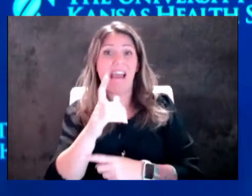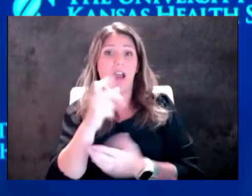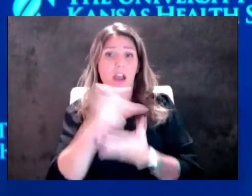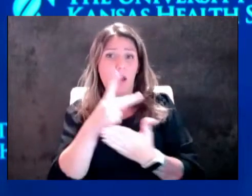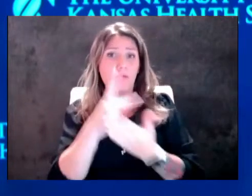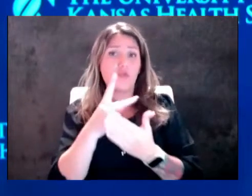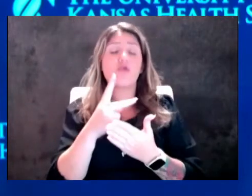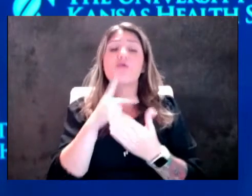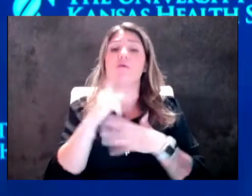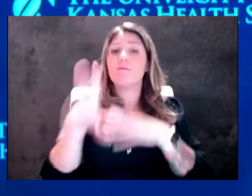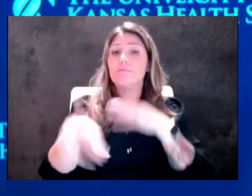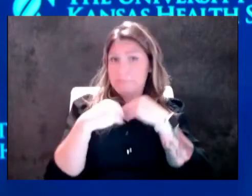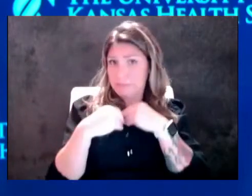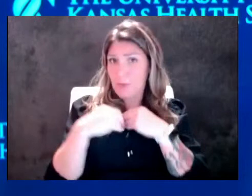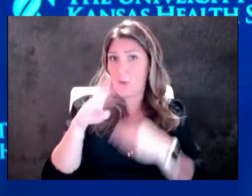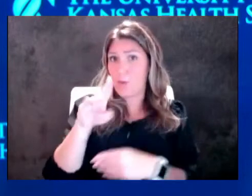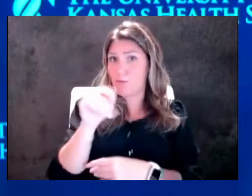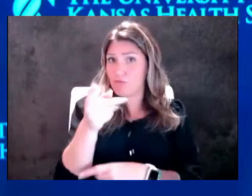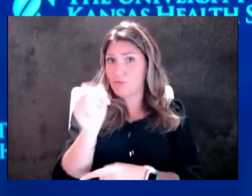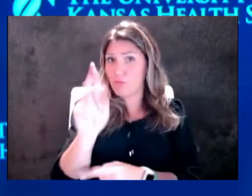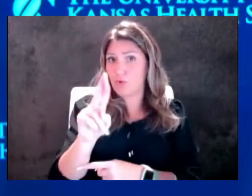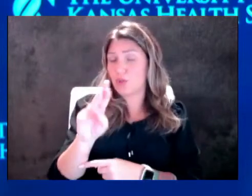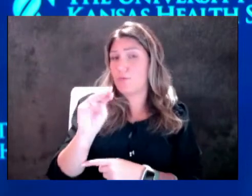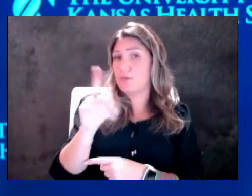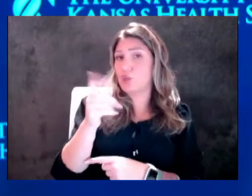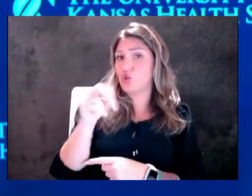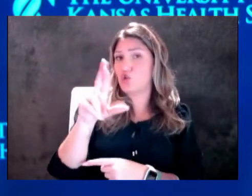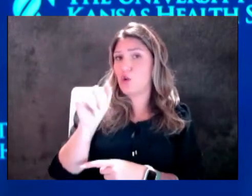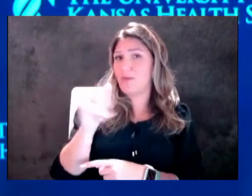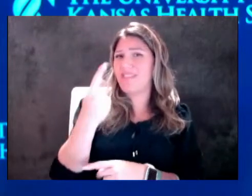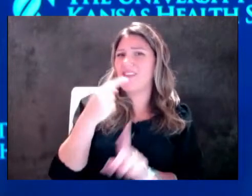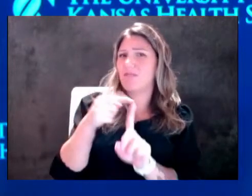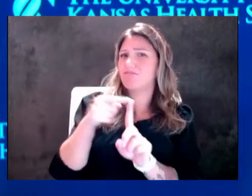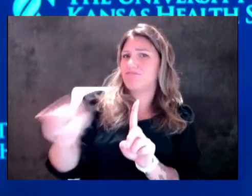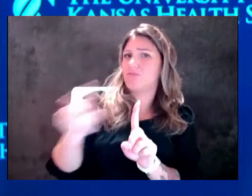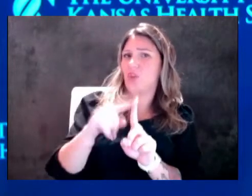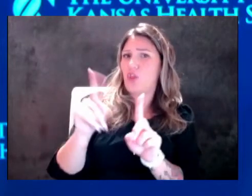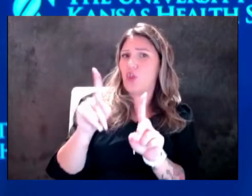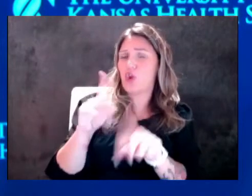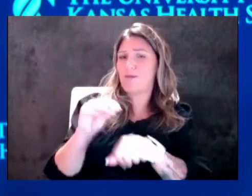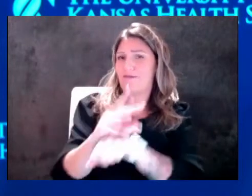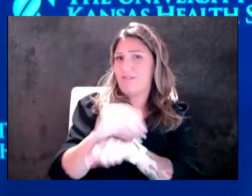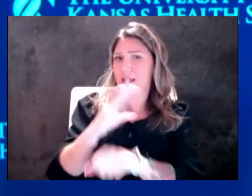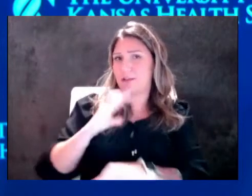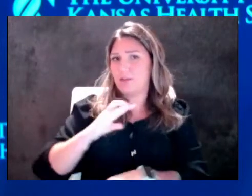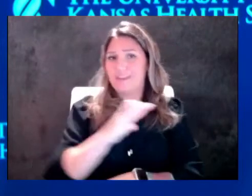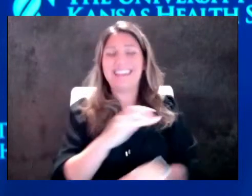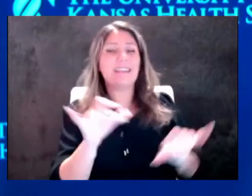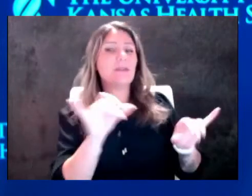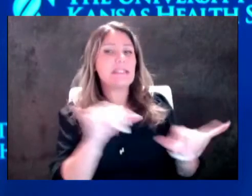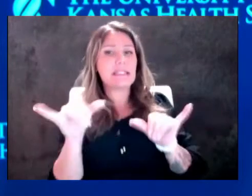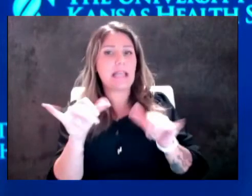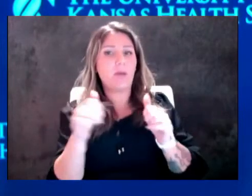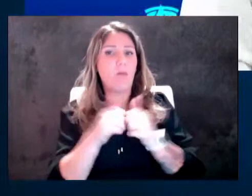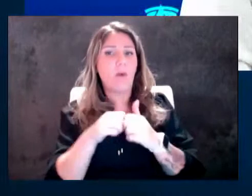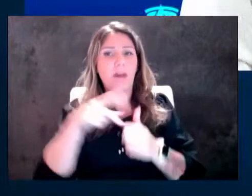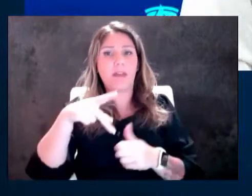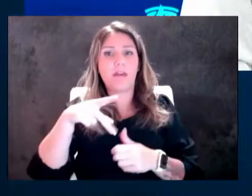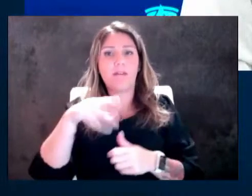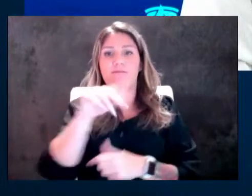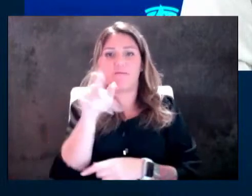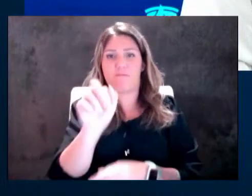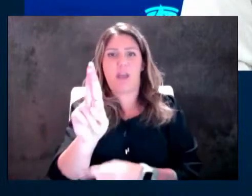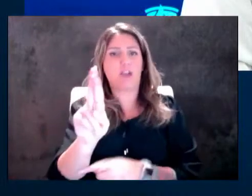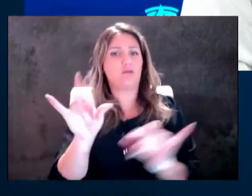Moderna, instead deferring that to one of their advisory committees, which turns out to be the same thing they did with the Pfizer vaccination. Thoughts about that? Yeah,